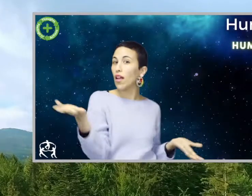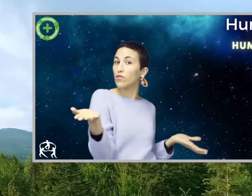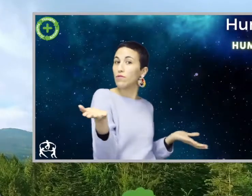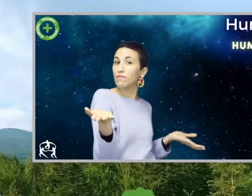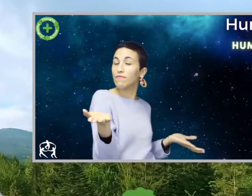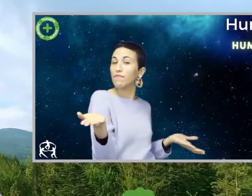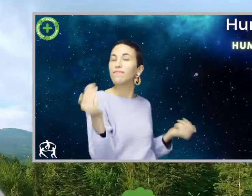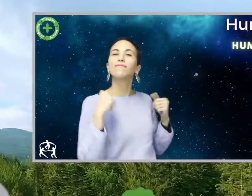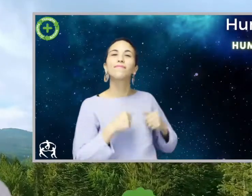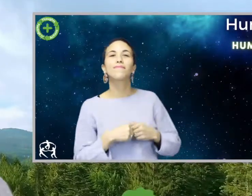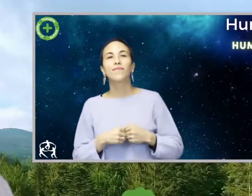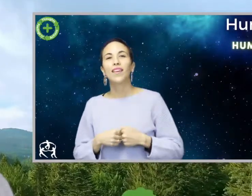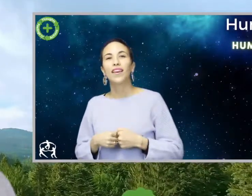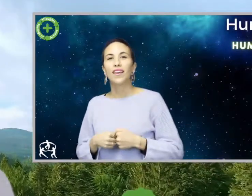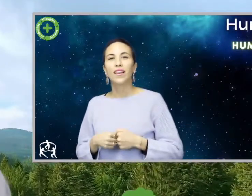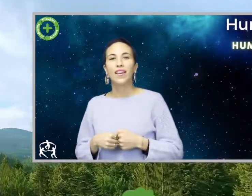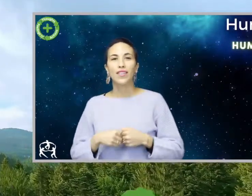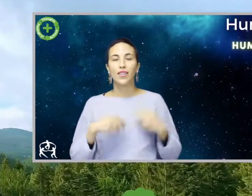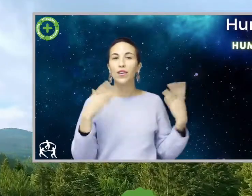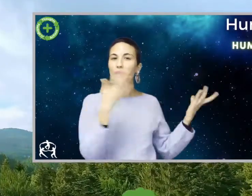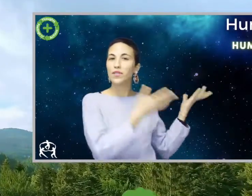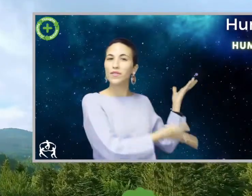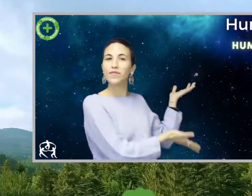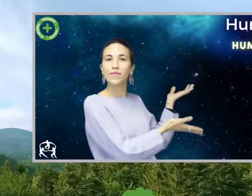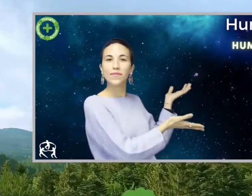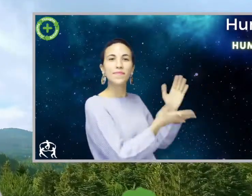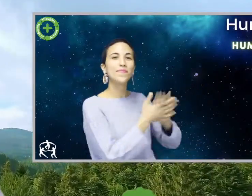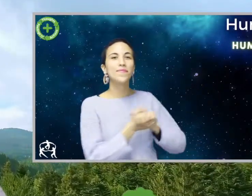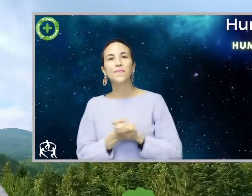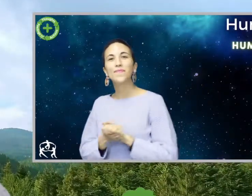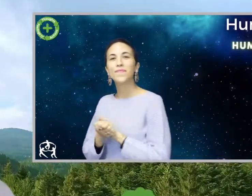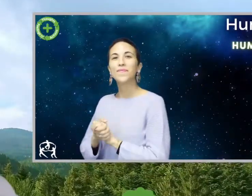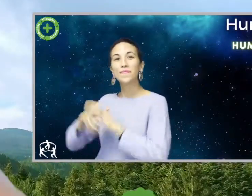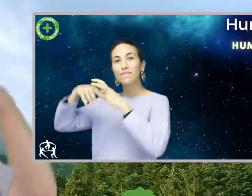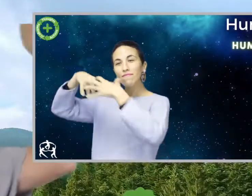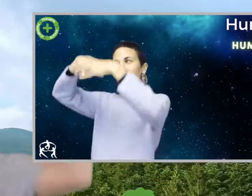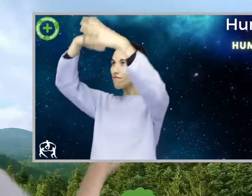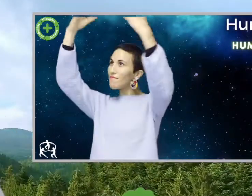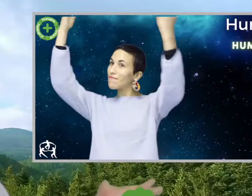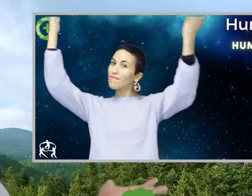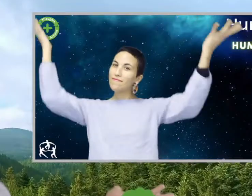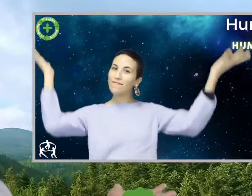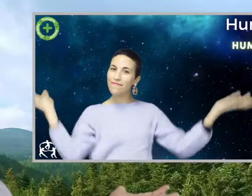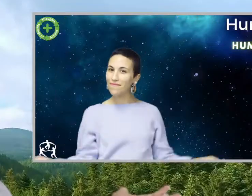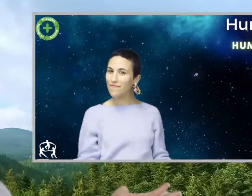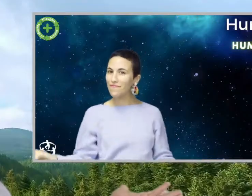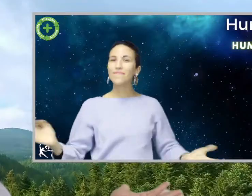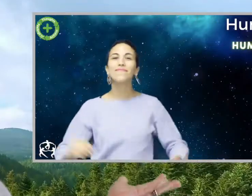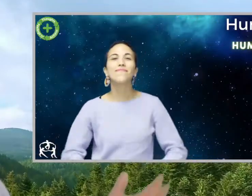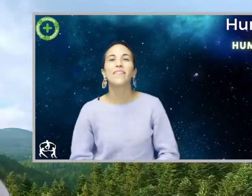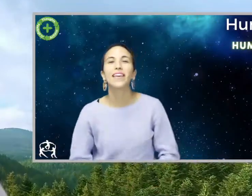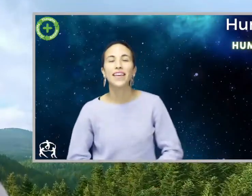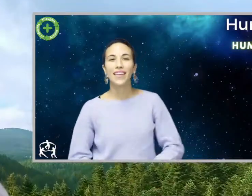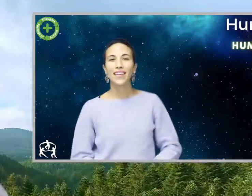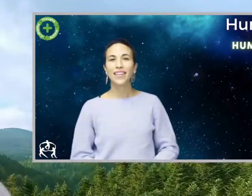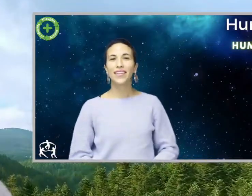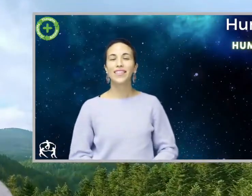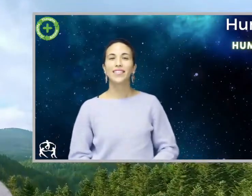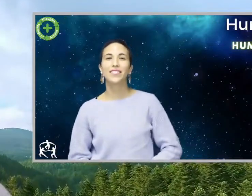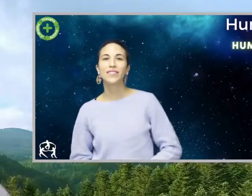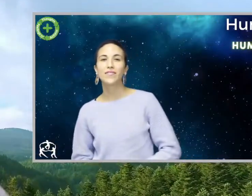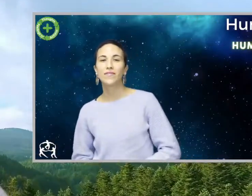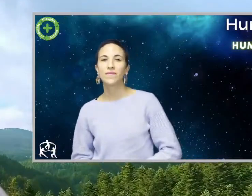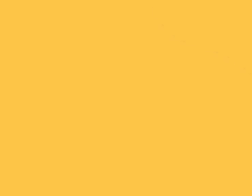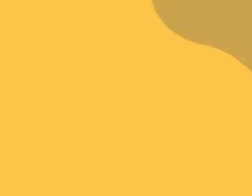classroom with your teacher, or at home for Virtual Academy, or maybe you're out in the community. The Morgan